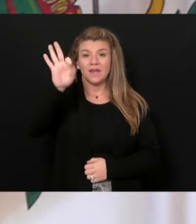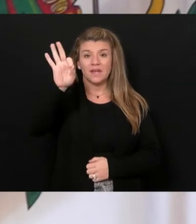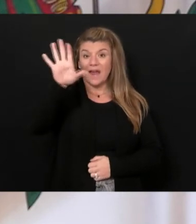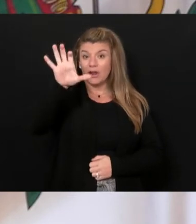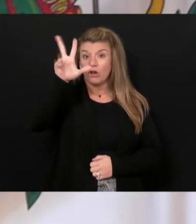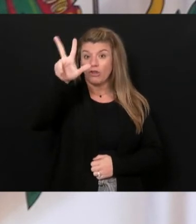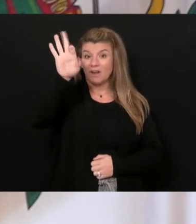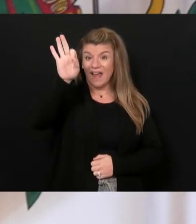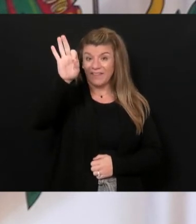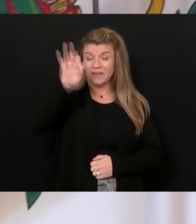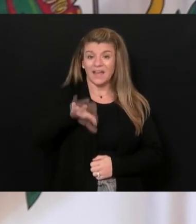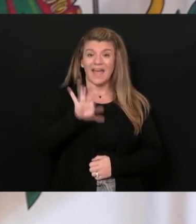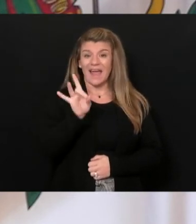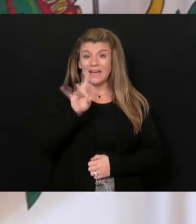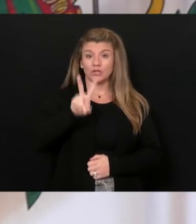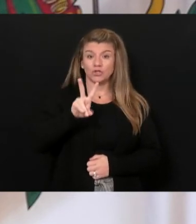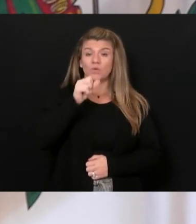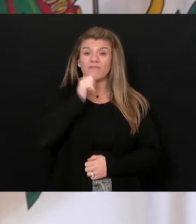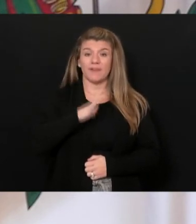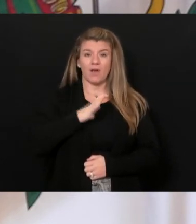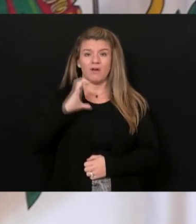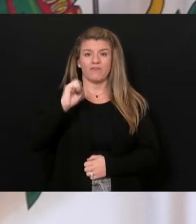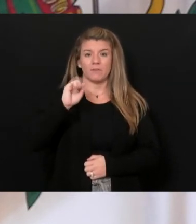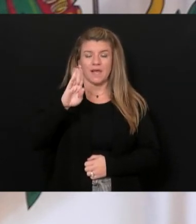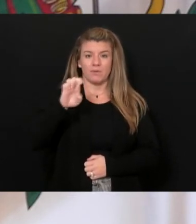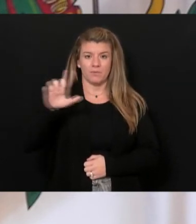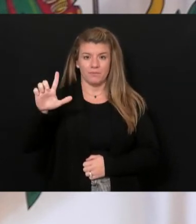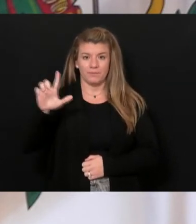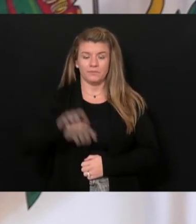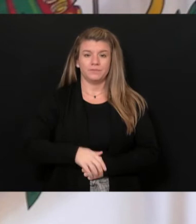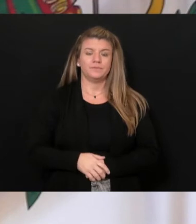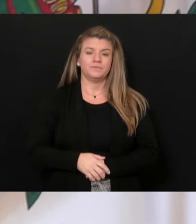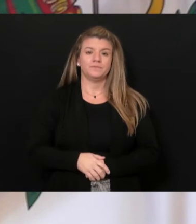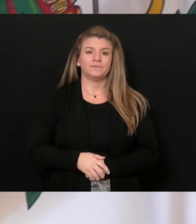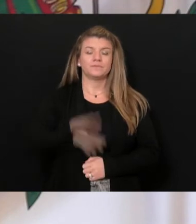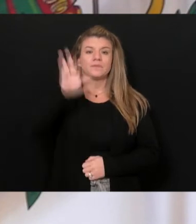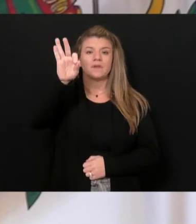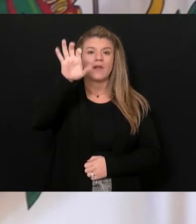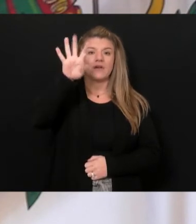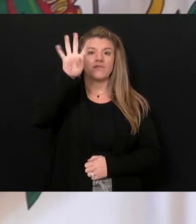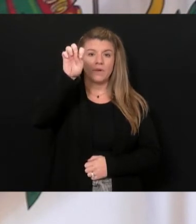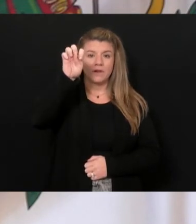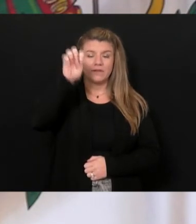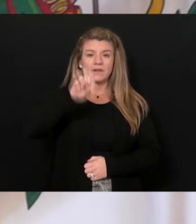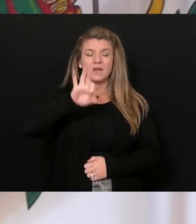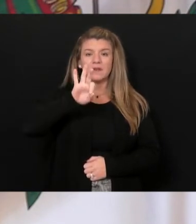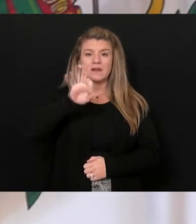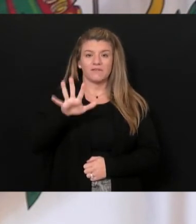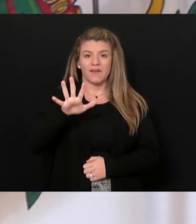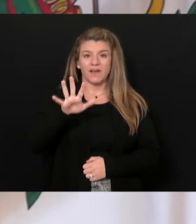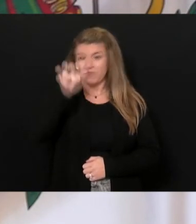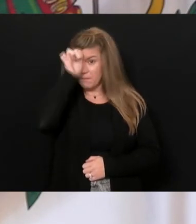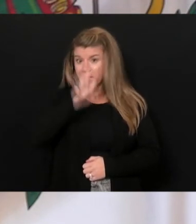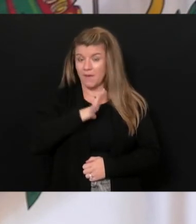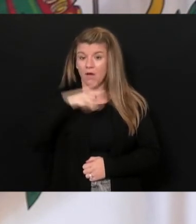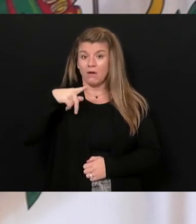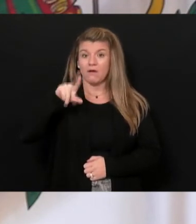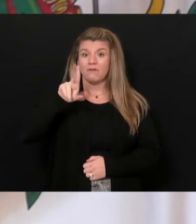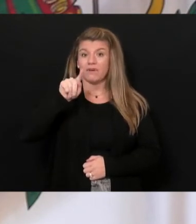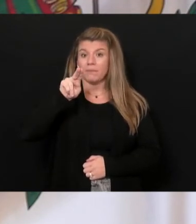939th death is an 82-year-old female from Cabell County. Our 940th death, a 95-year-old male from